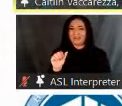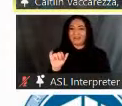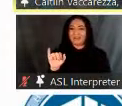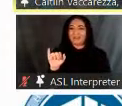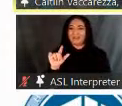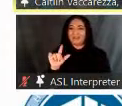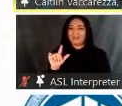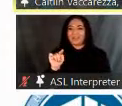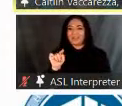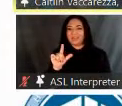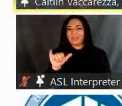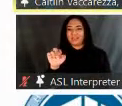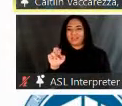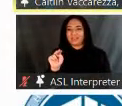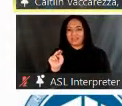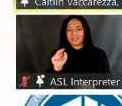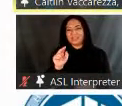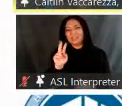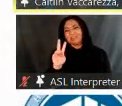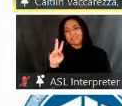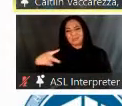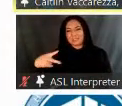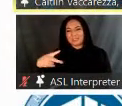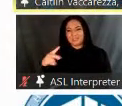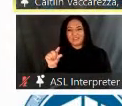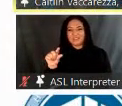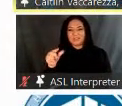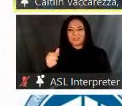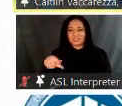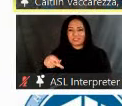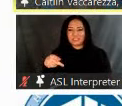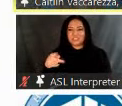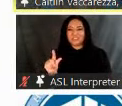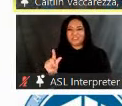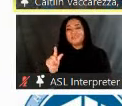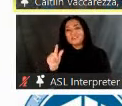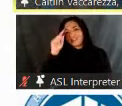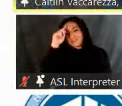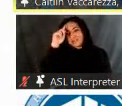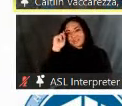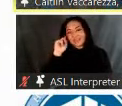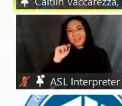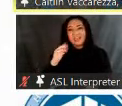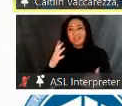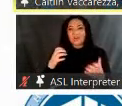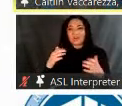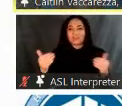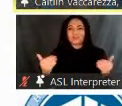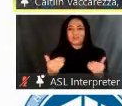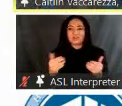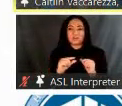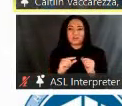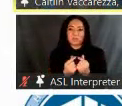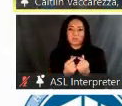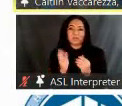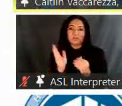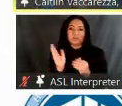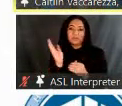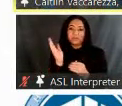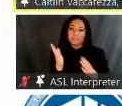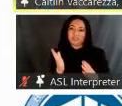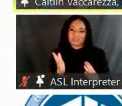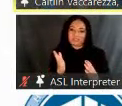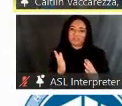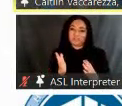at GPG. And I have the pleasure of introducing a group of presenters who will provide an overview of current quality standards